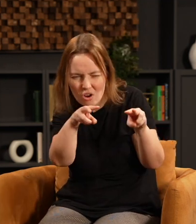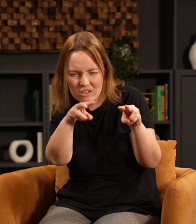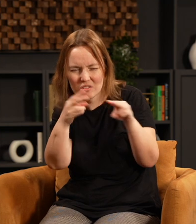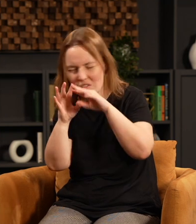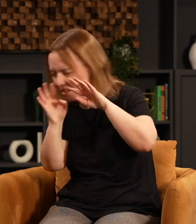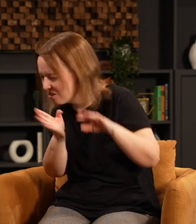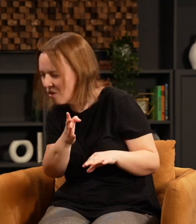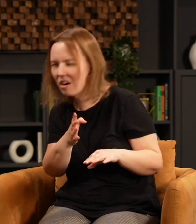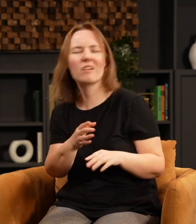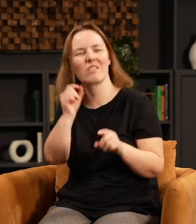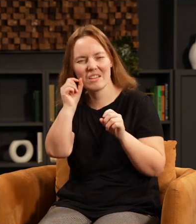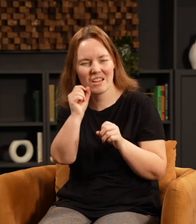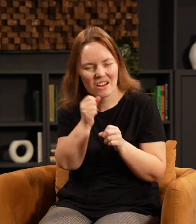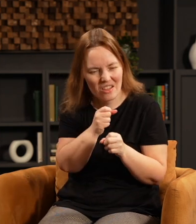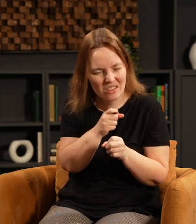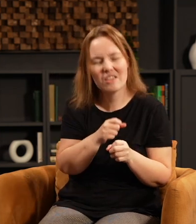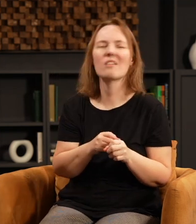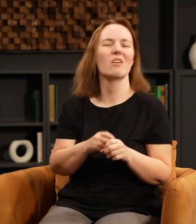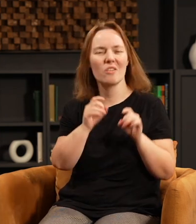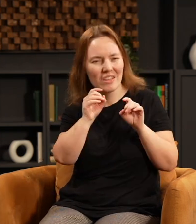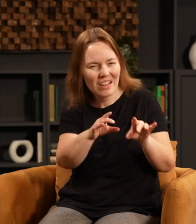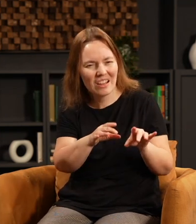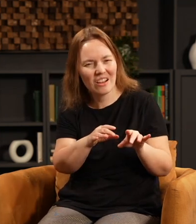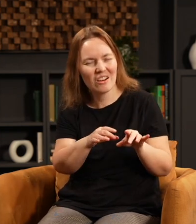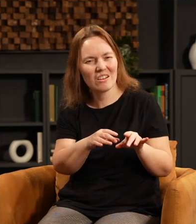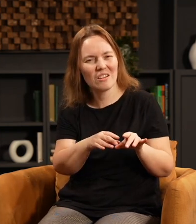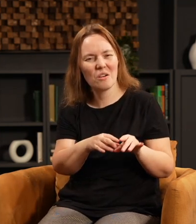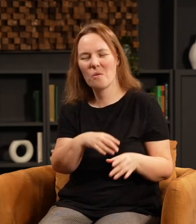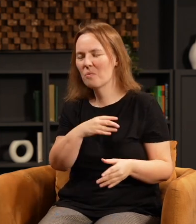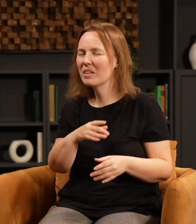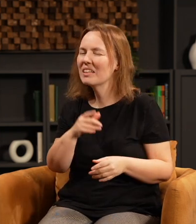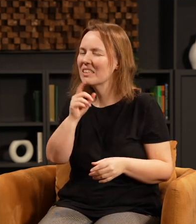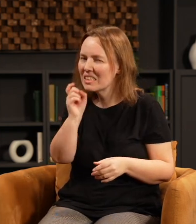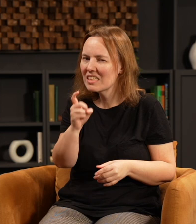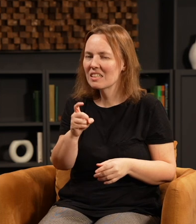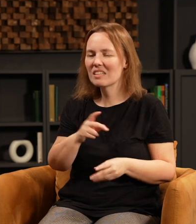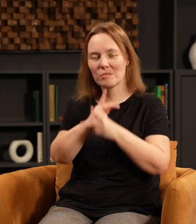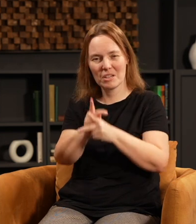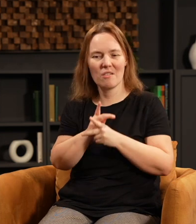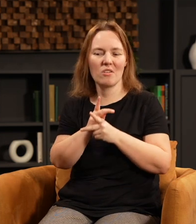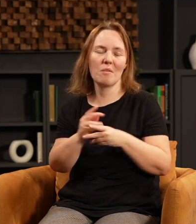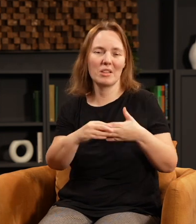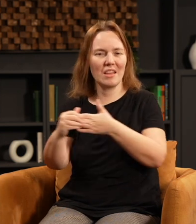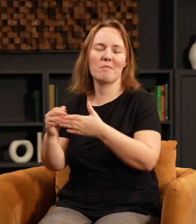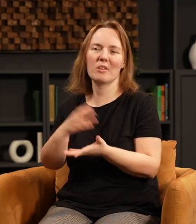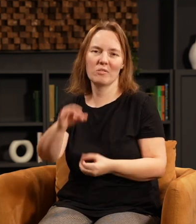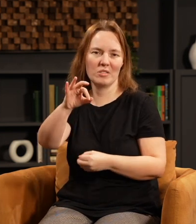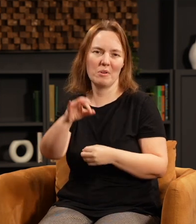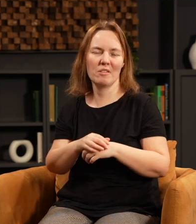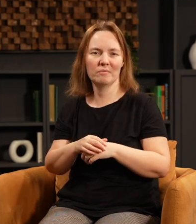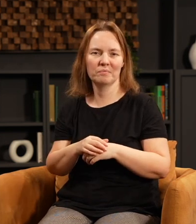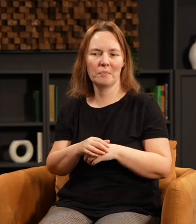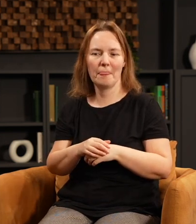or the condemnation or the accusation, whatever it may be. So we really need to be careful and be led by the Holy Spirit. The Bible says in